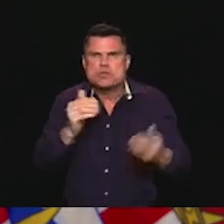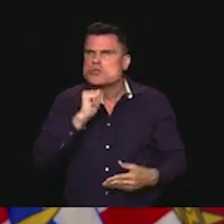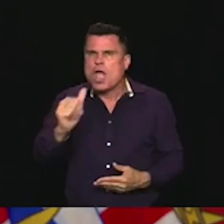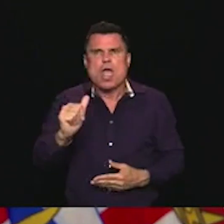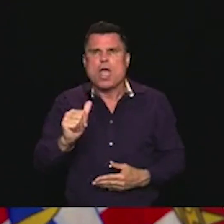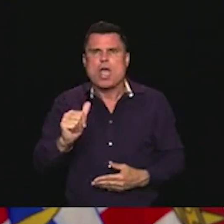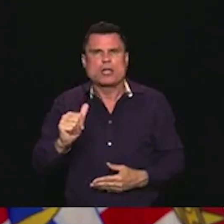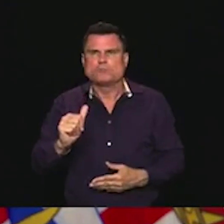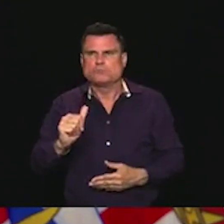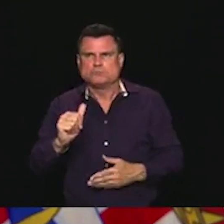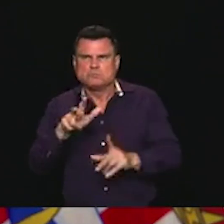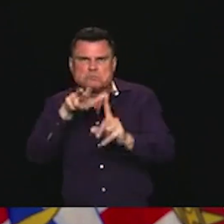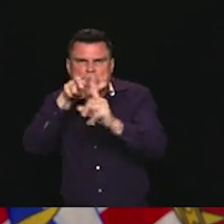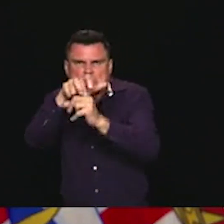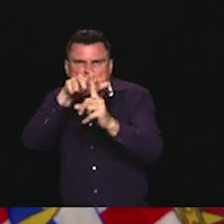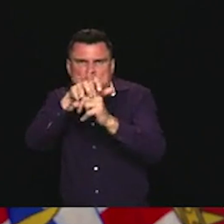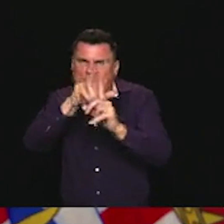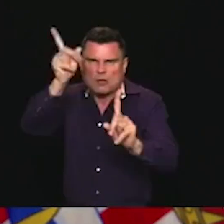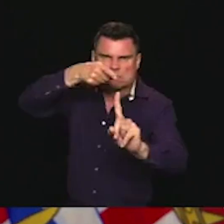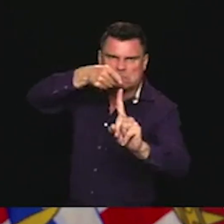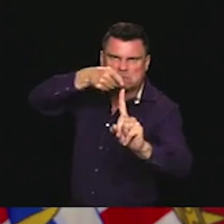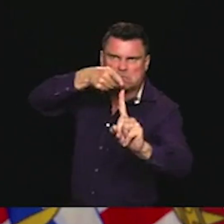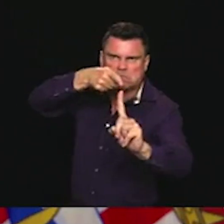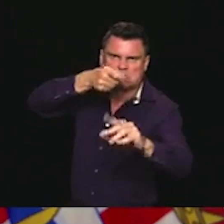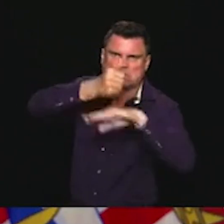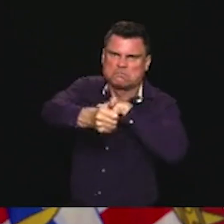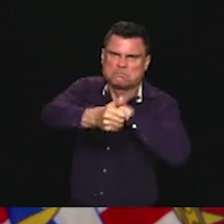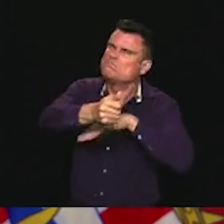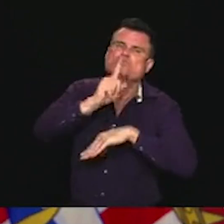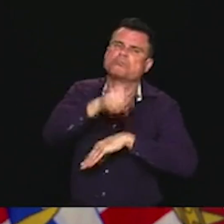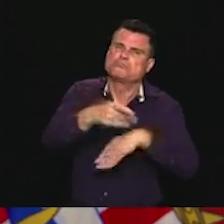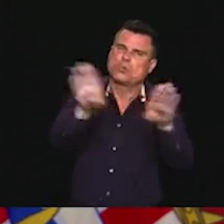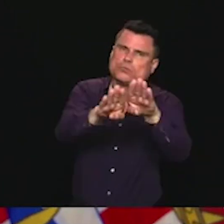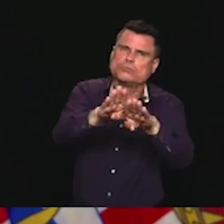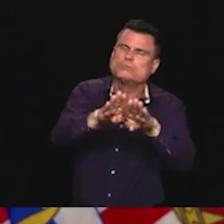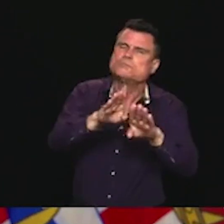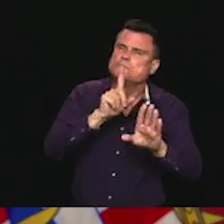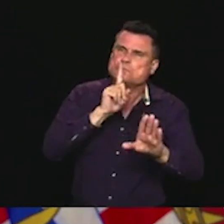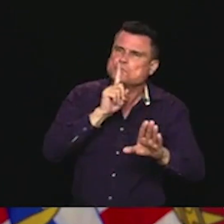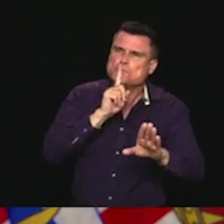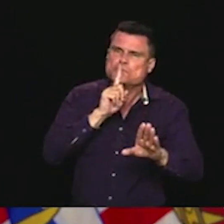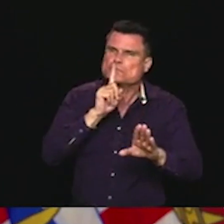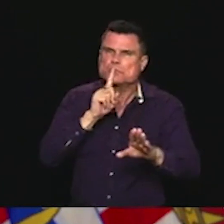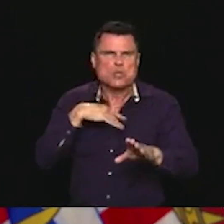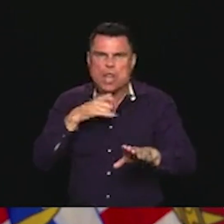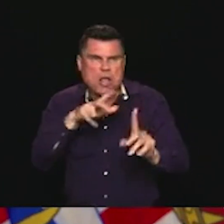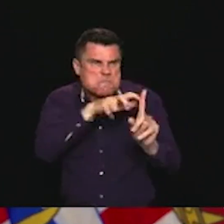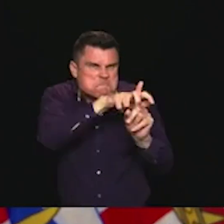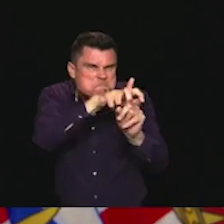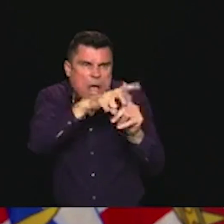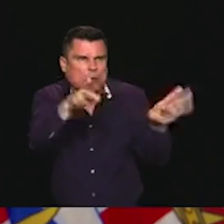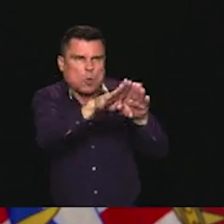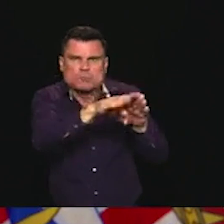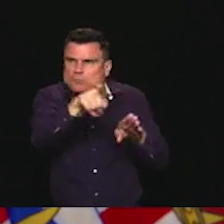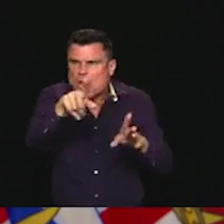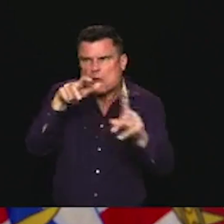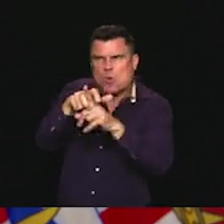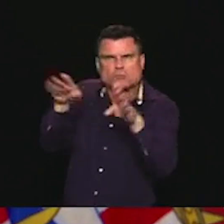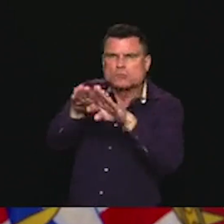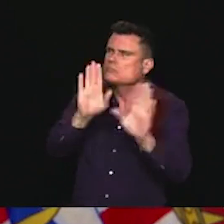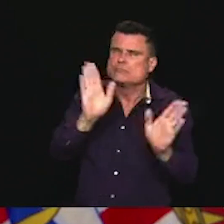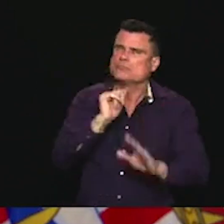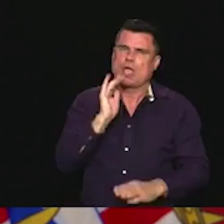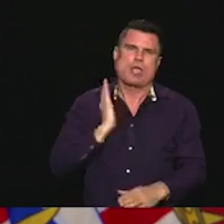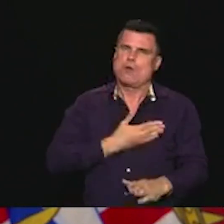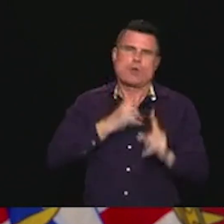It's to ensure that they are taking the necessary actions that we need to keep people safe. Having said that, there